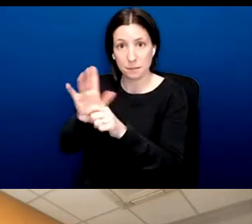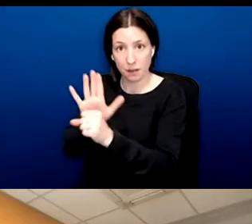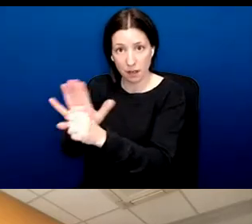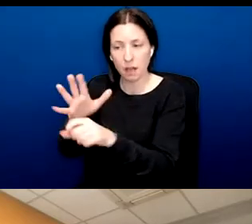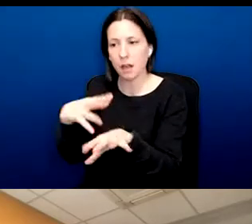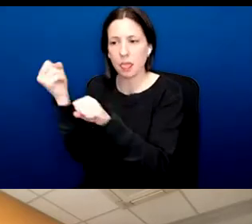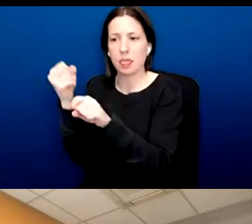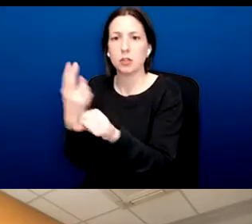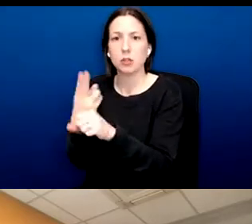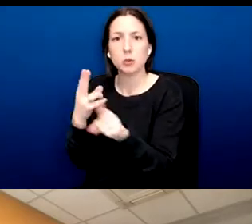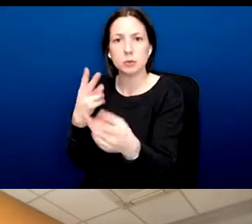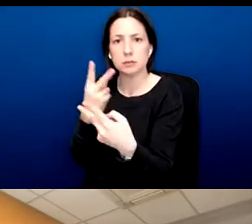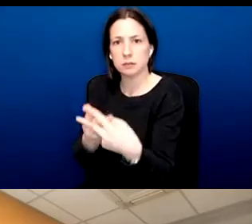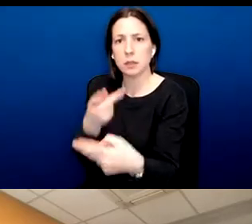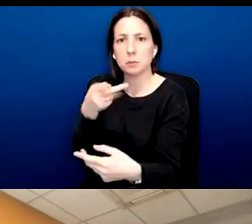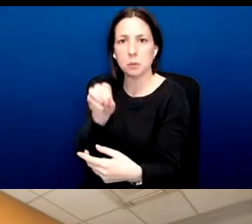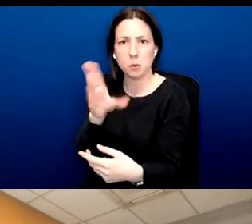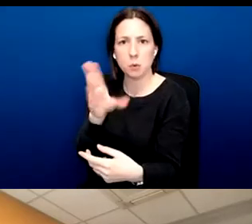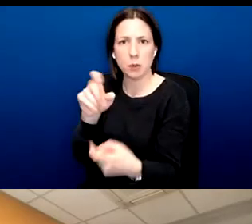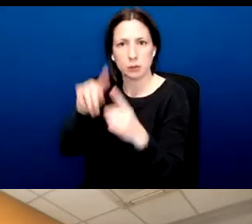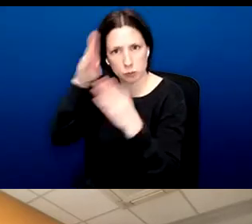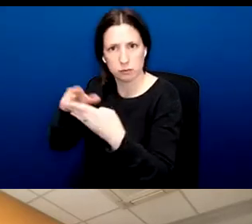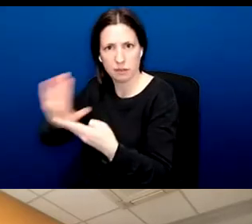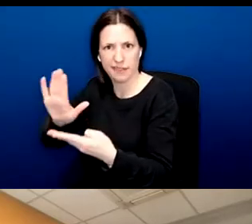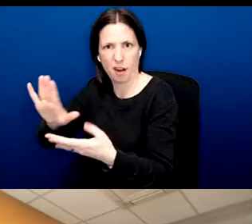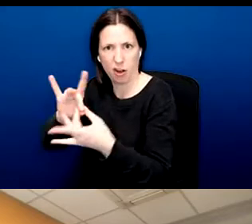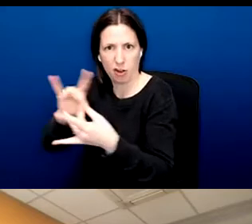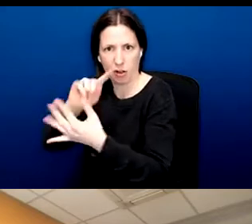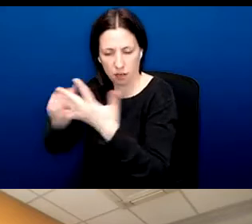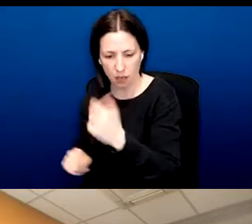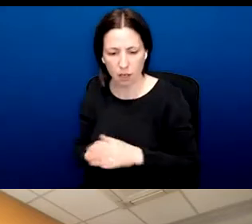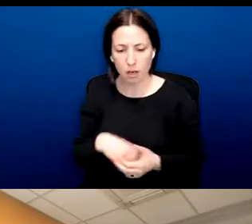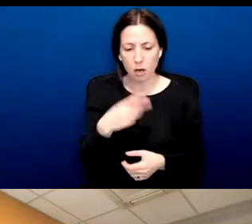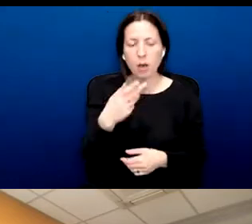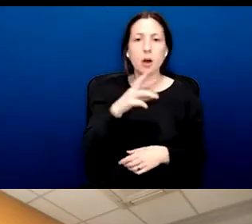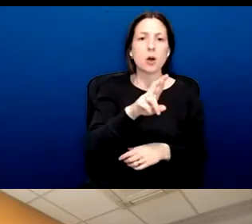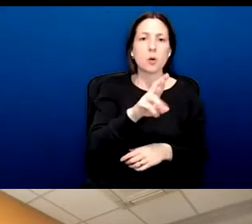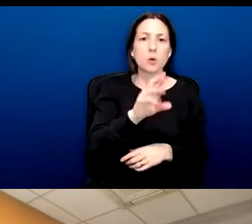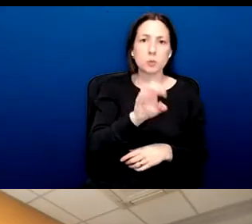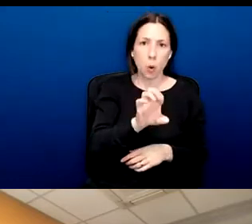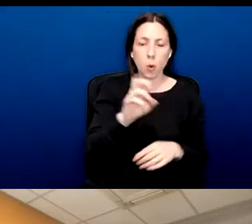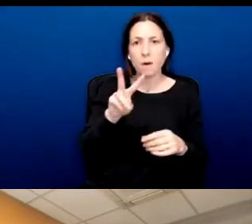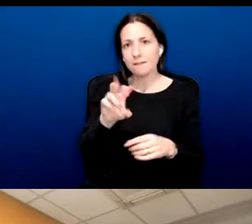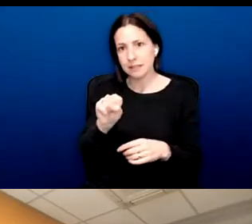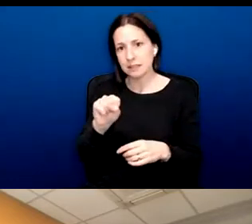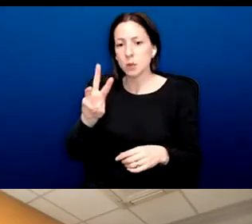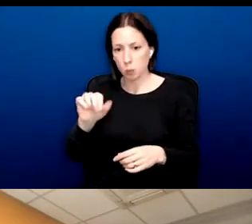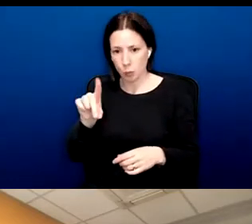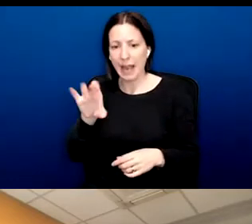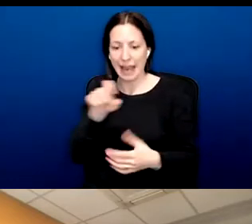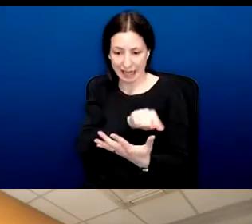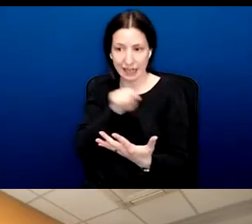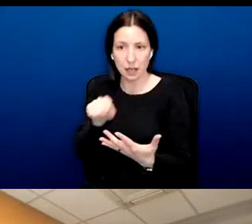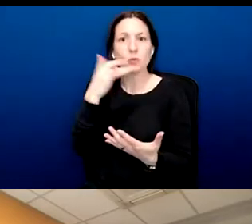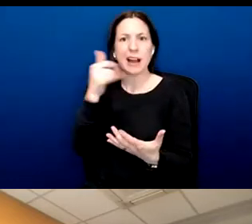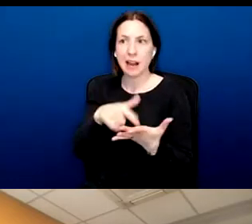seriously threatened in the US right now, and we're seeing some of that in Canada, that kind of push as